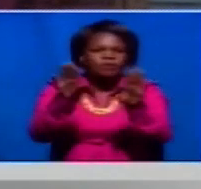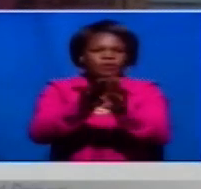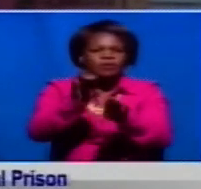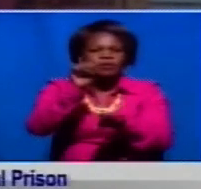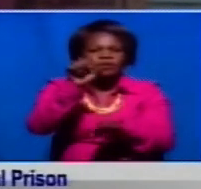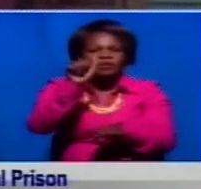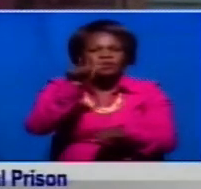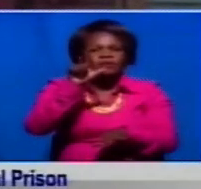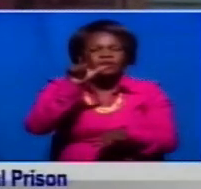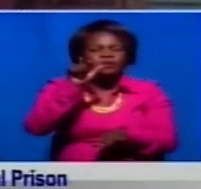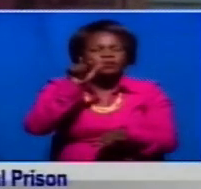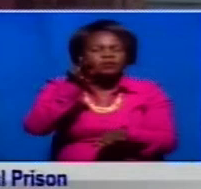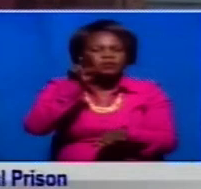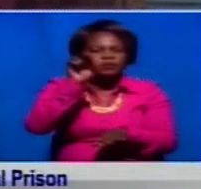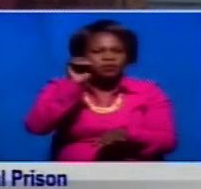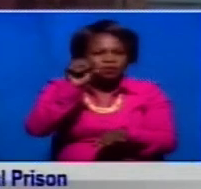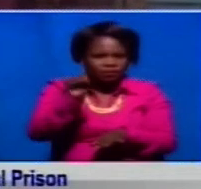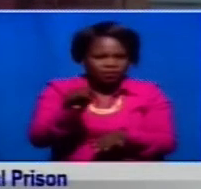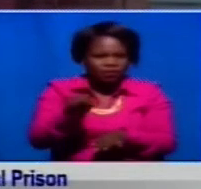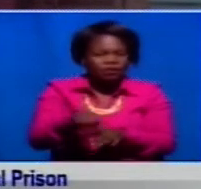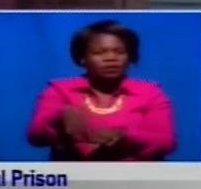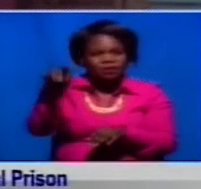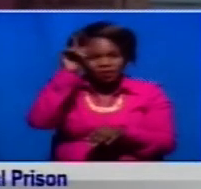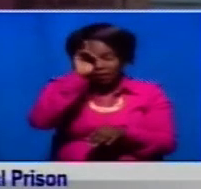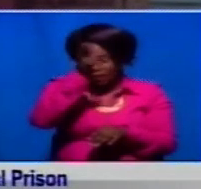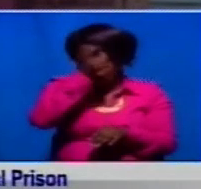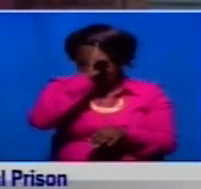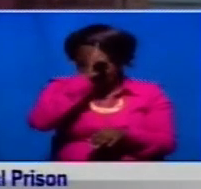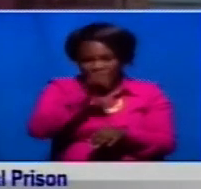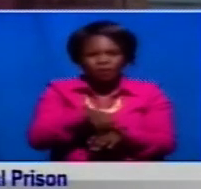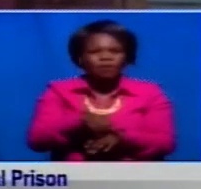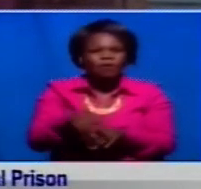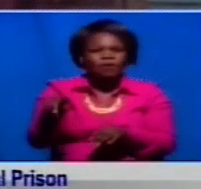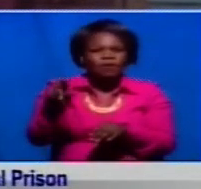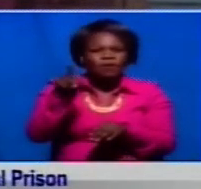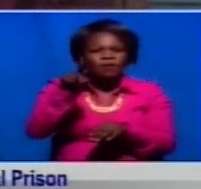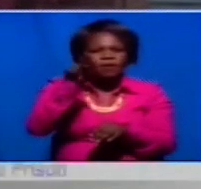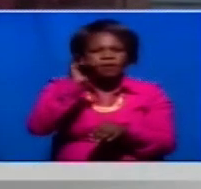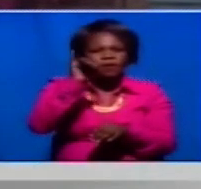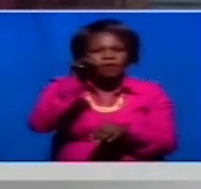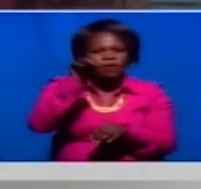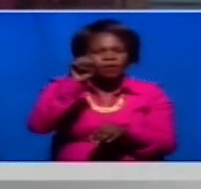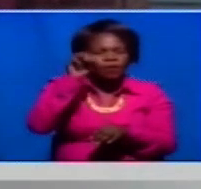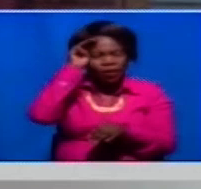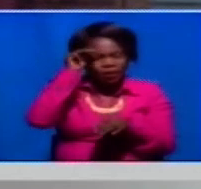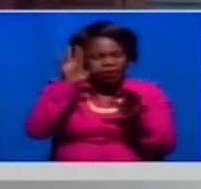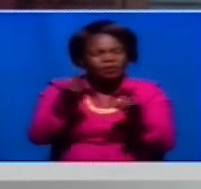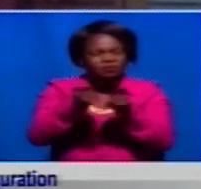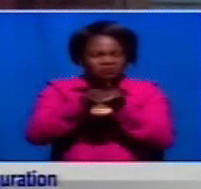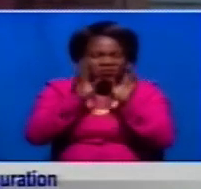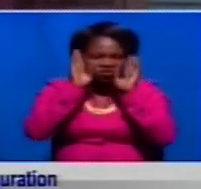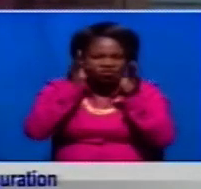Saulosi Chilima. Democratic Republic of Congo Prime Minister Matata Ponyo was also in attendance at the